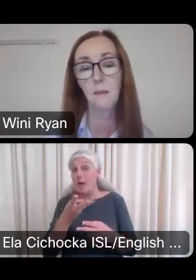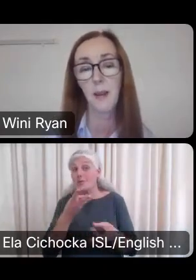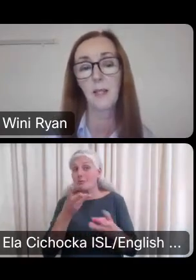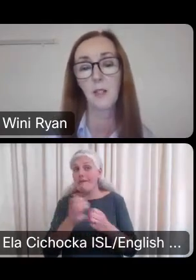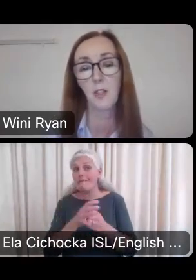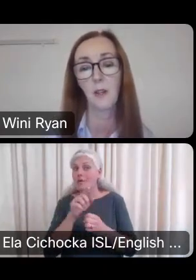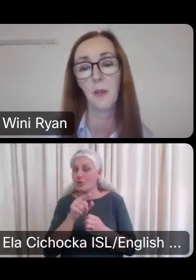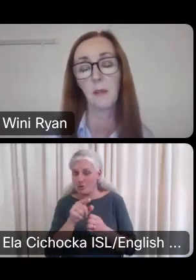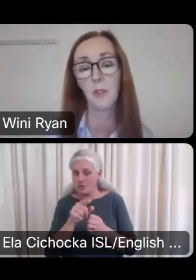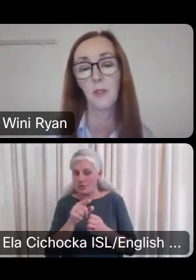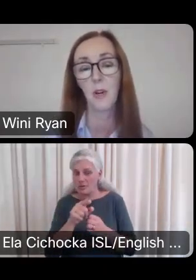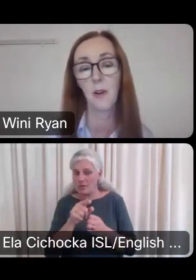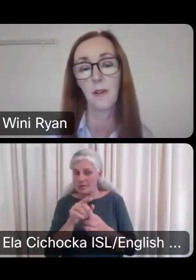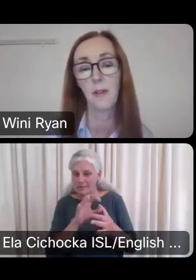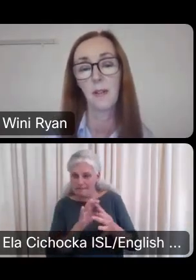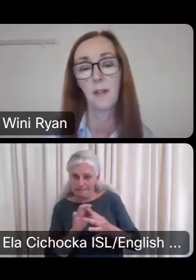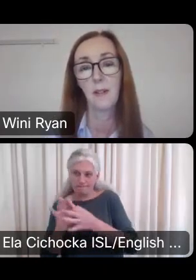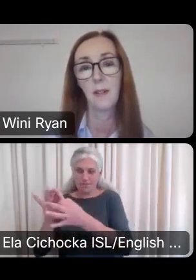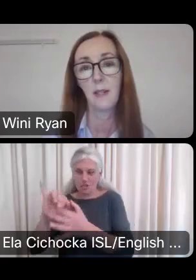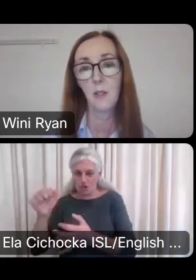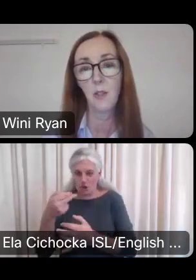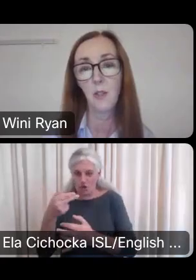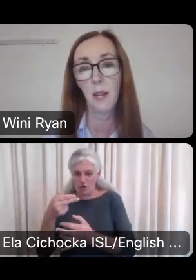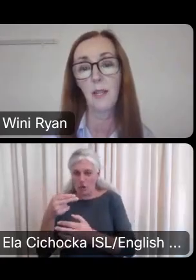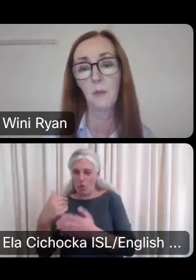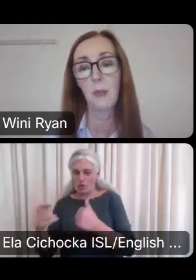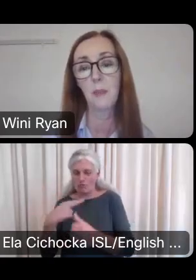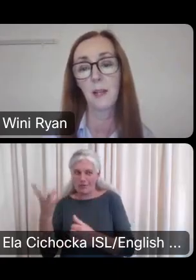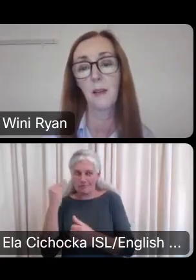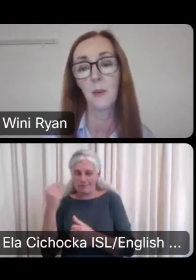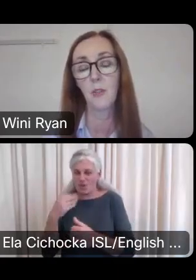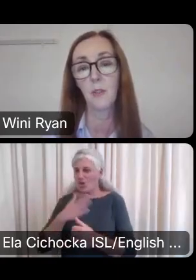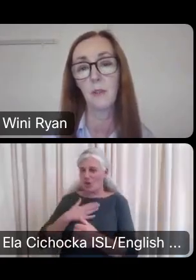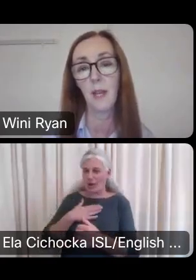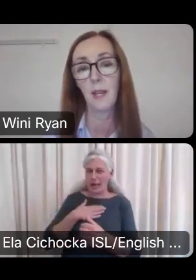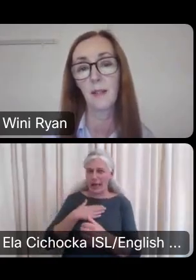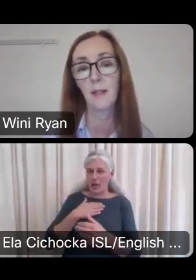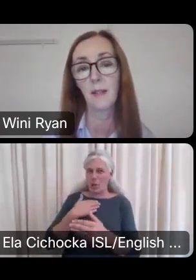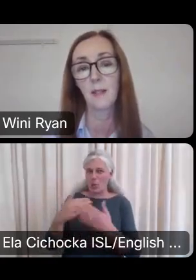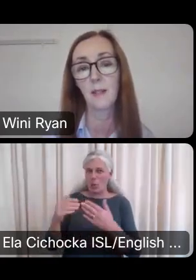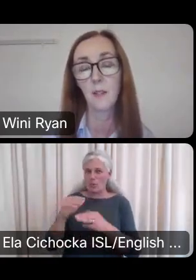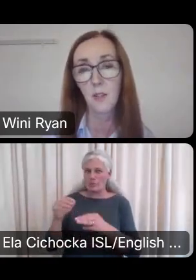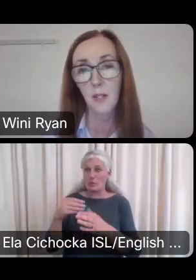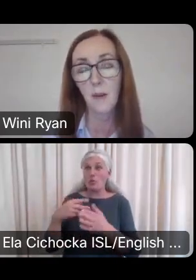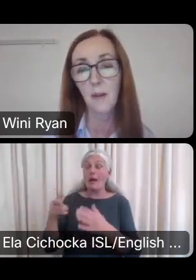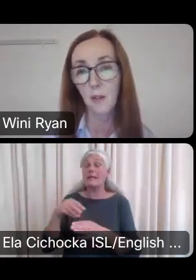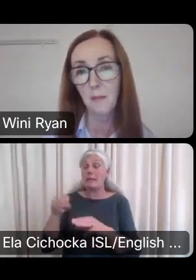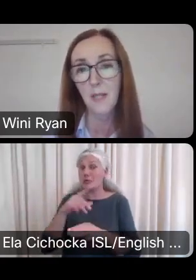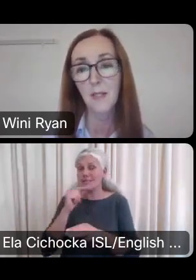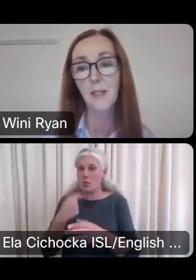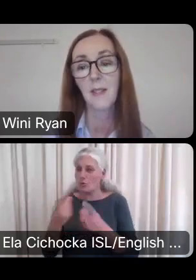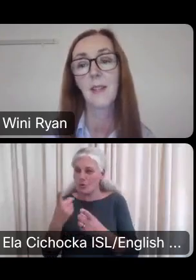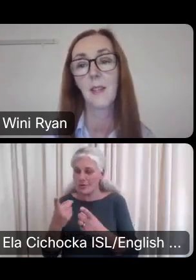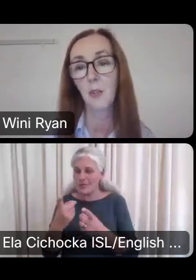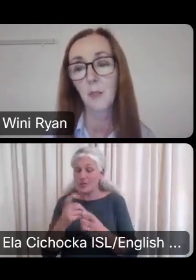reflecting back to John what I've just heard. You don't like it when people tell you what to do, and you're